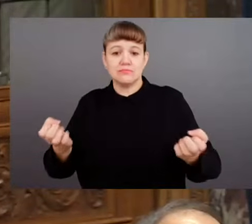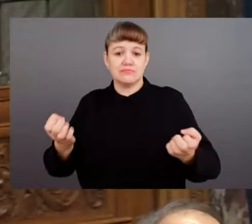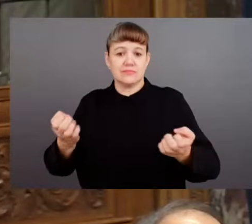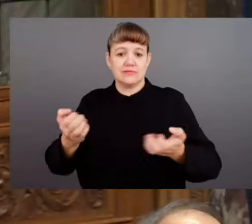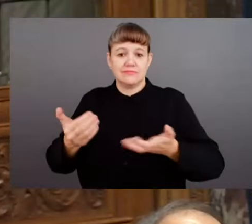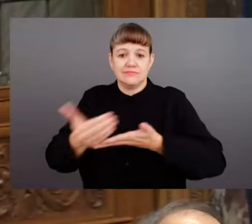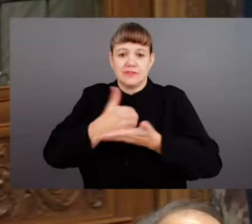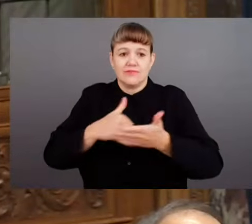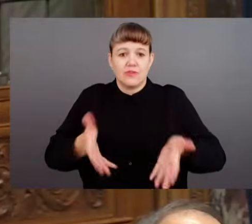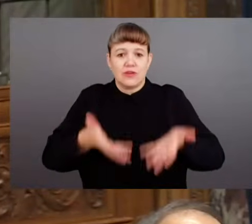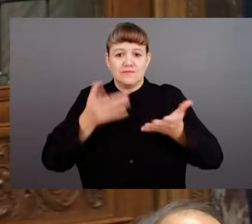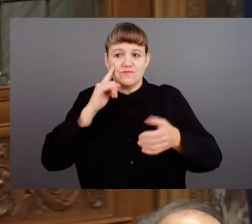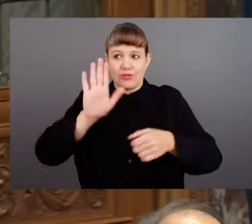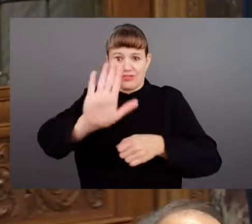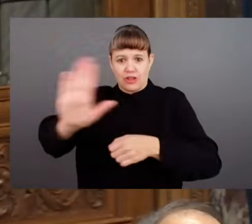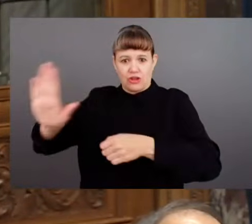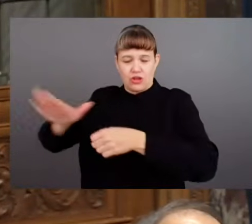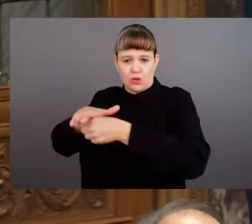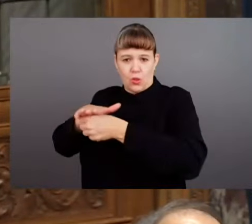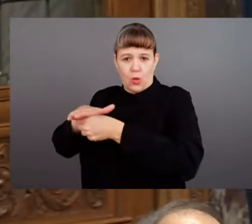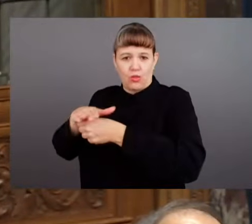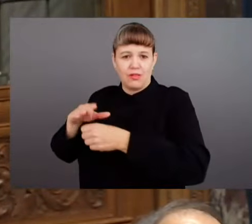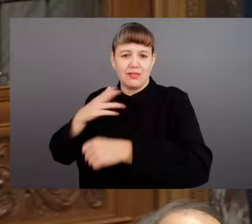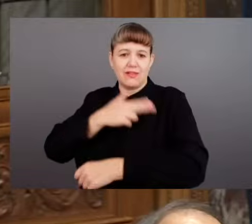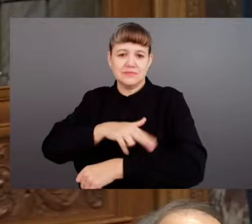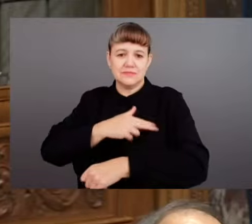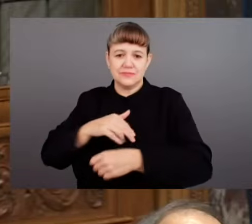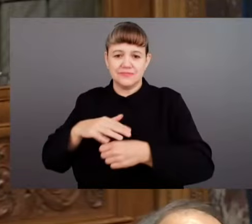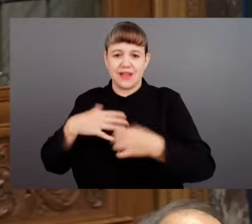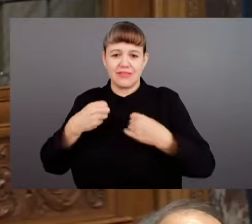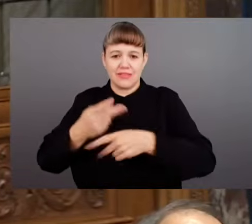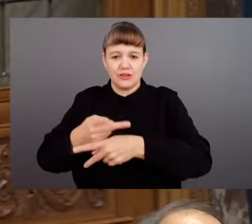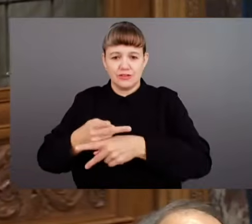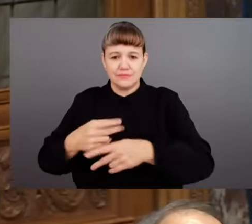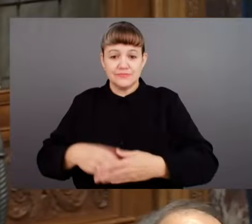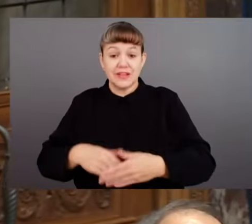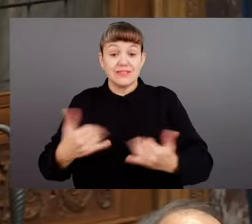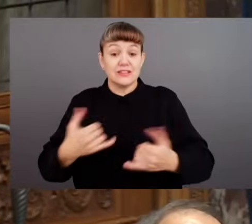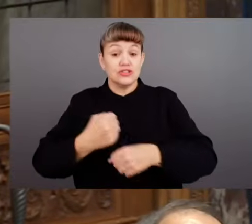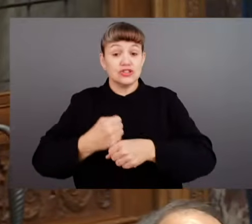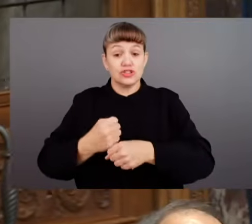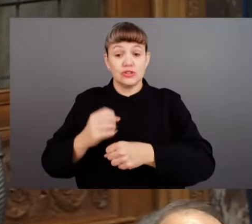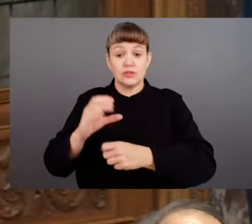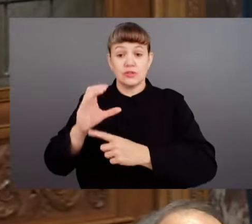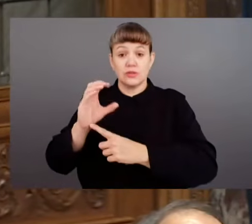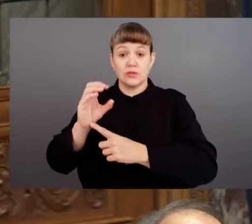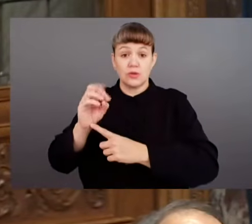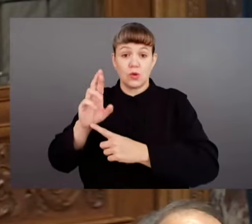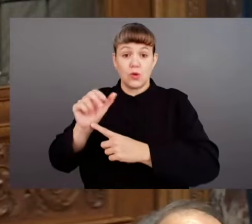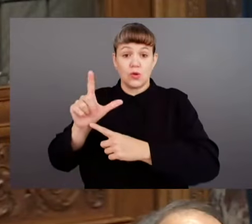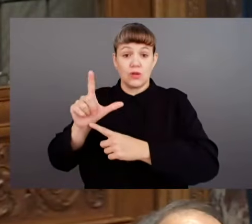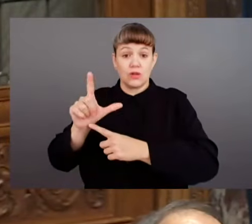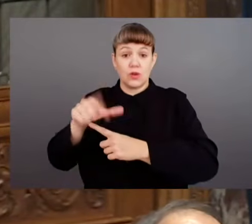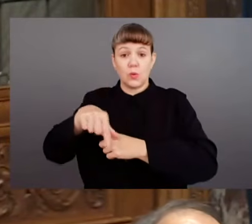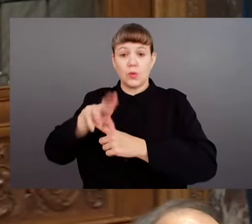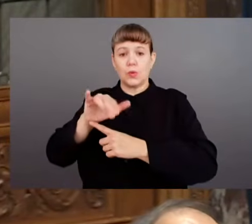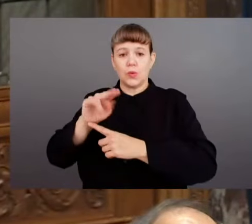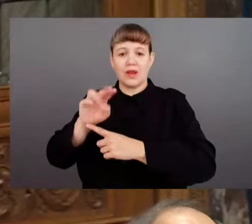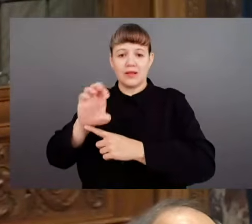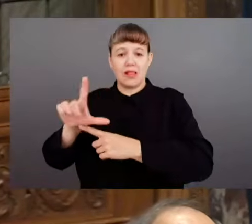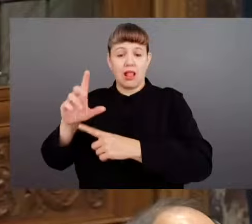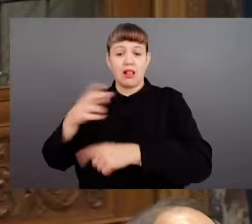of the Quesnel Hospital Auxiliary. The Quesnel Hospital Auxiliary is much older than the dated G.R. Baker Memorial Hospital, which it